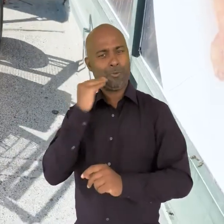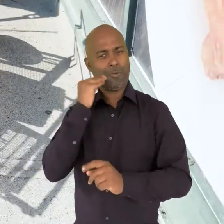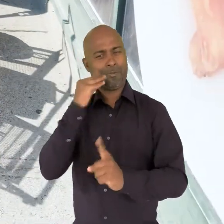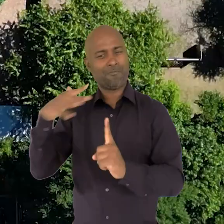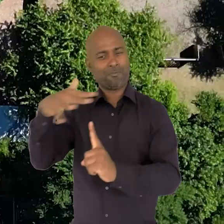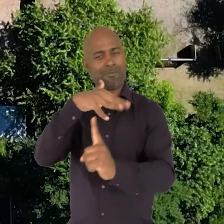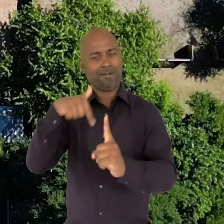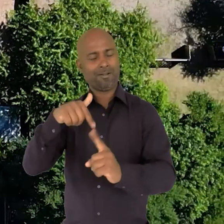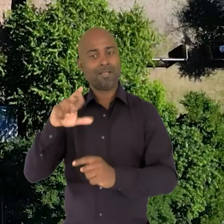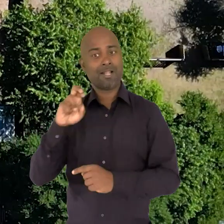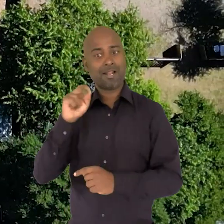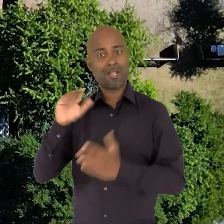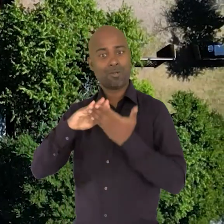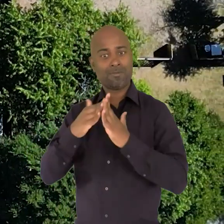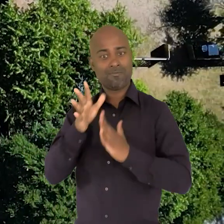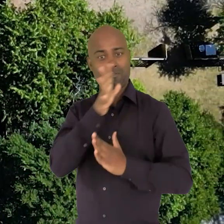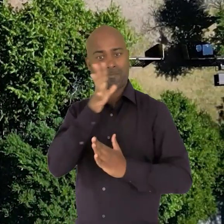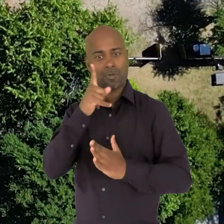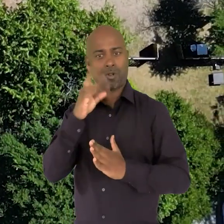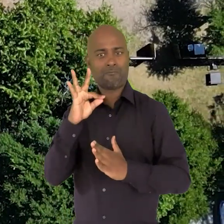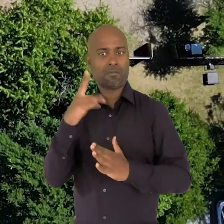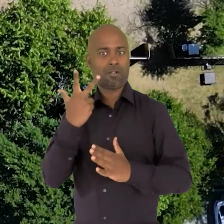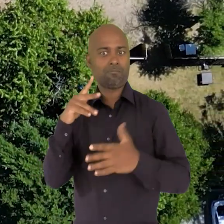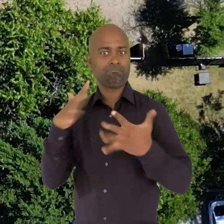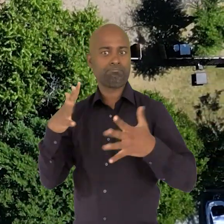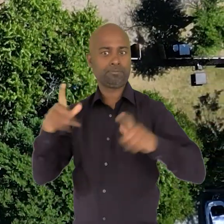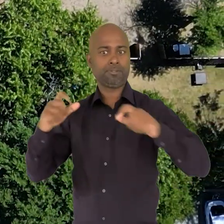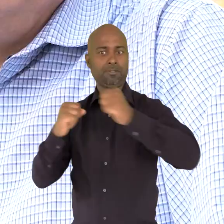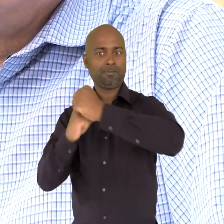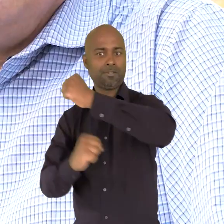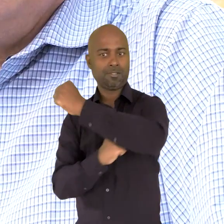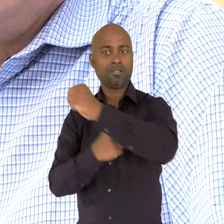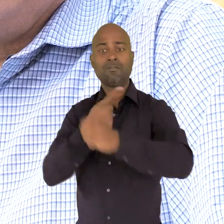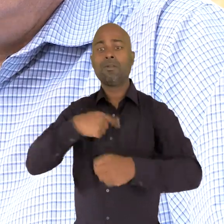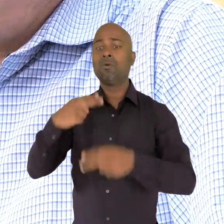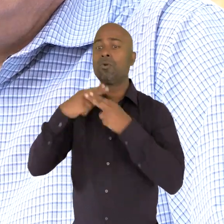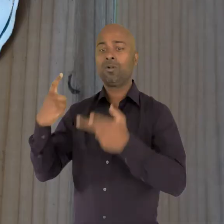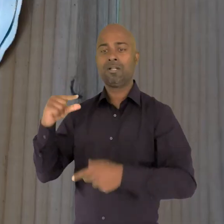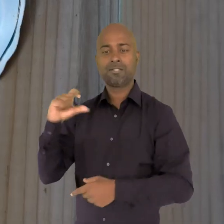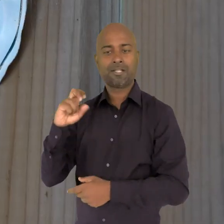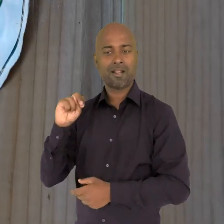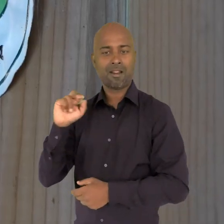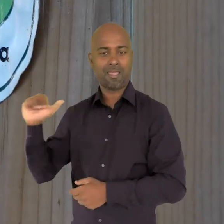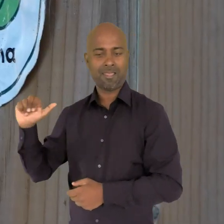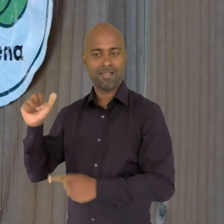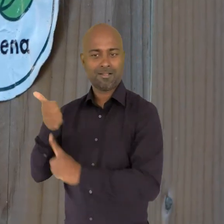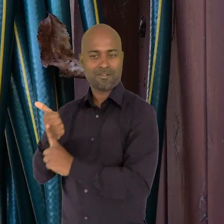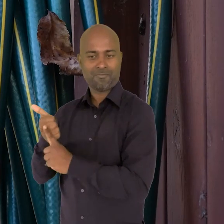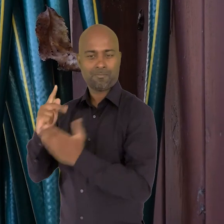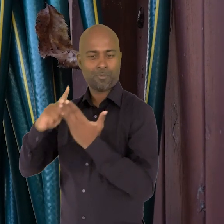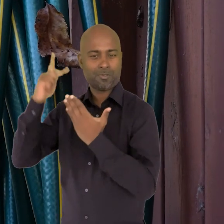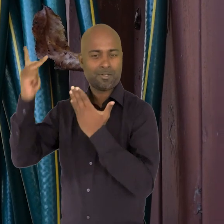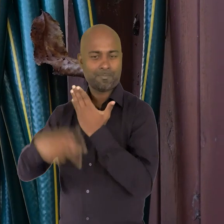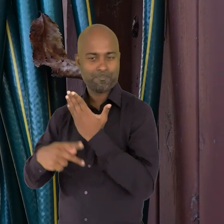back into a home environment. The Reena Community Farm is one of 3 pillars of what we call